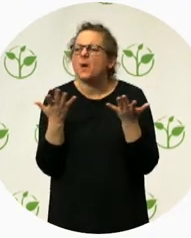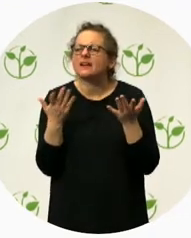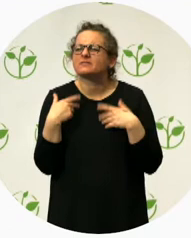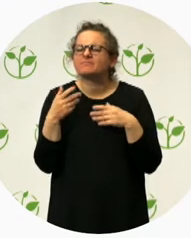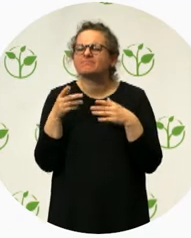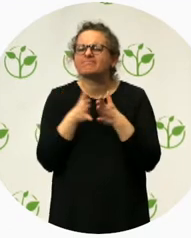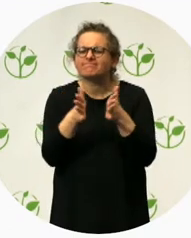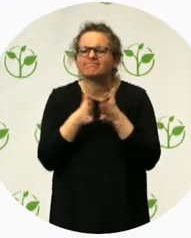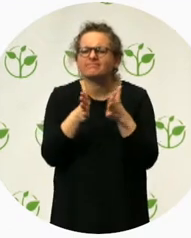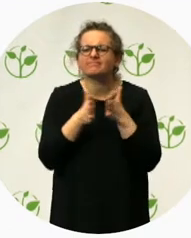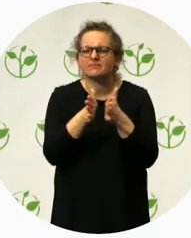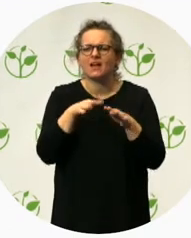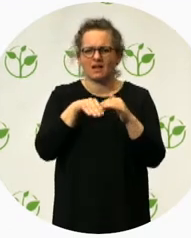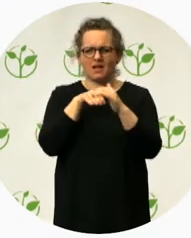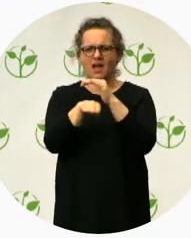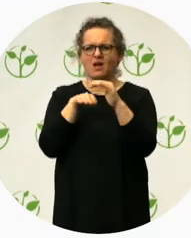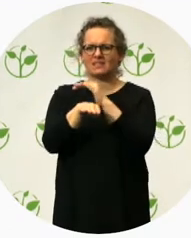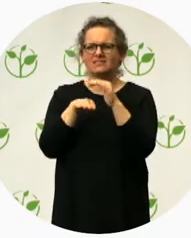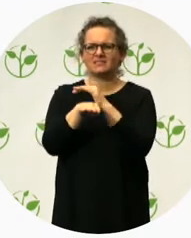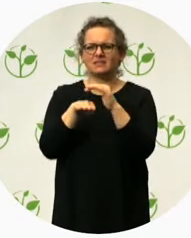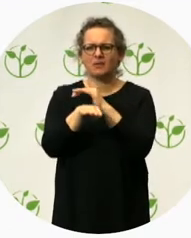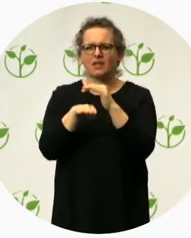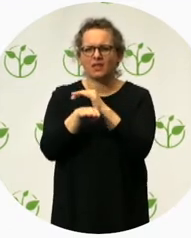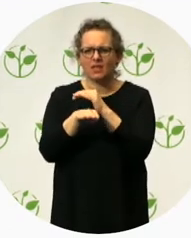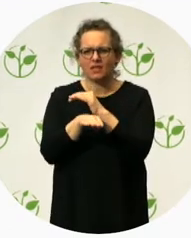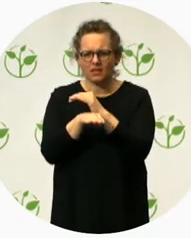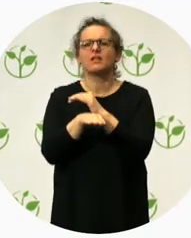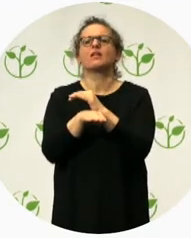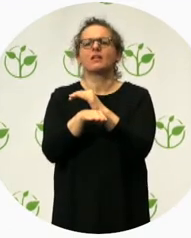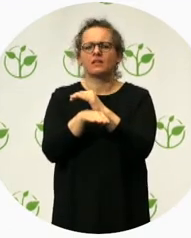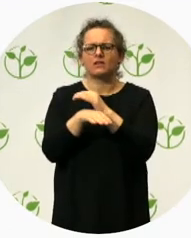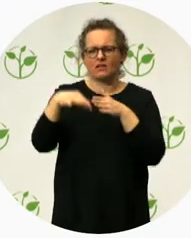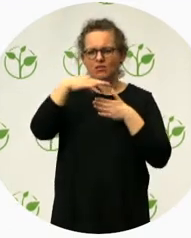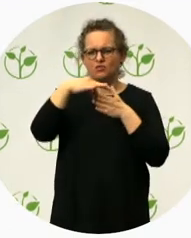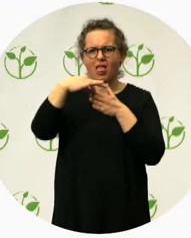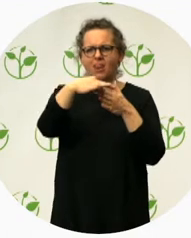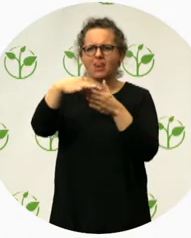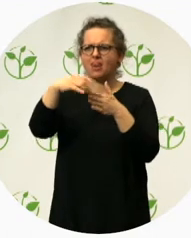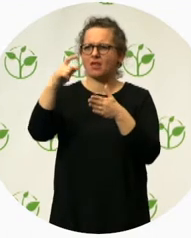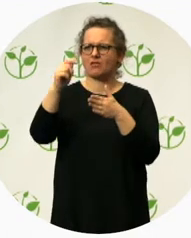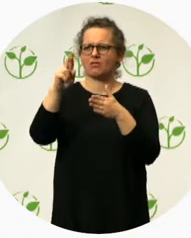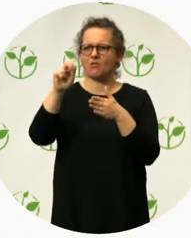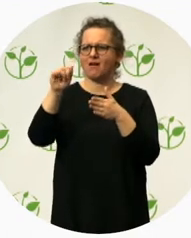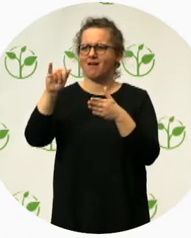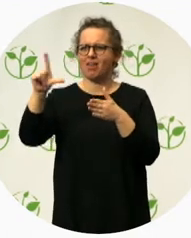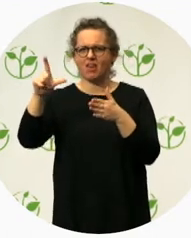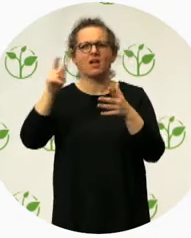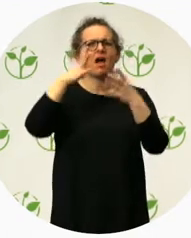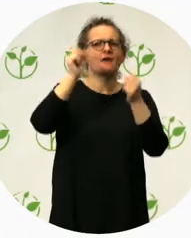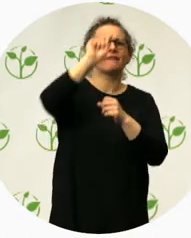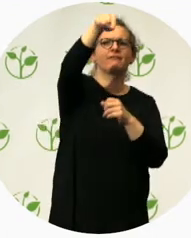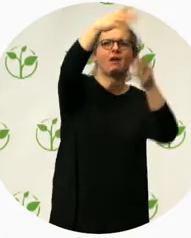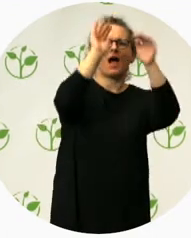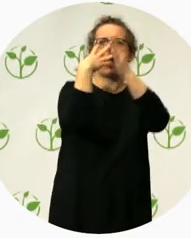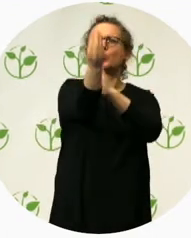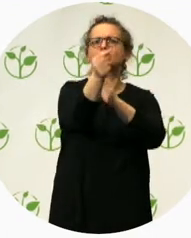So, Michal and her team from Accessible will tell you a lot more at the end of the sessions here in the afternoon.